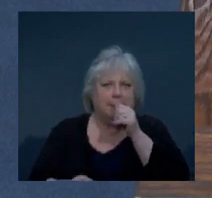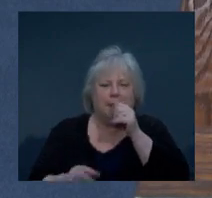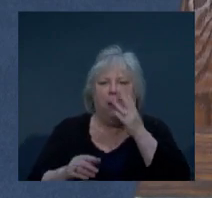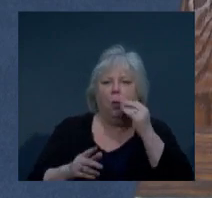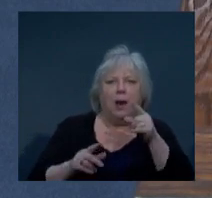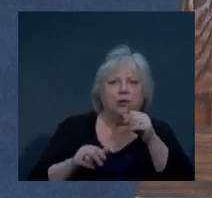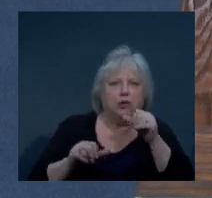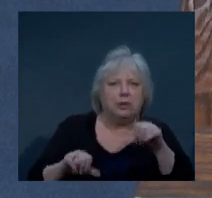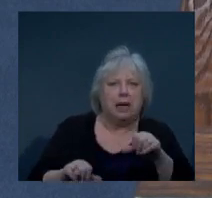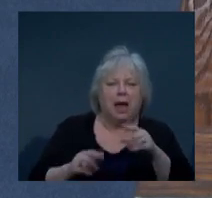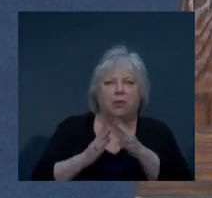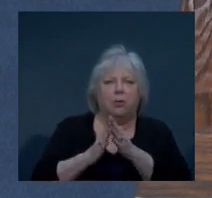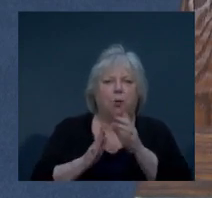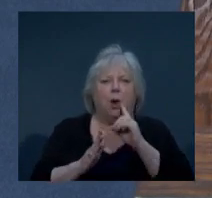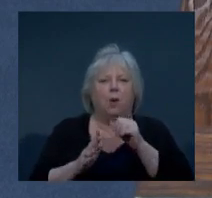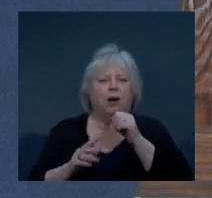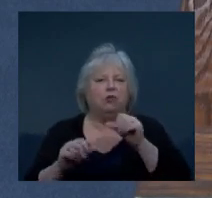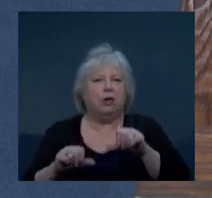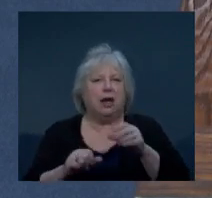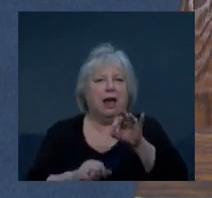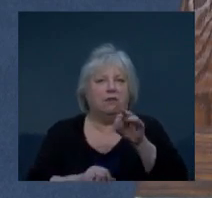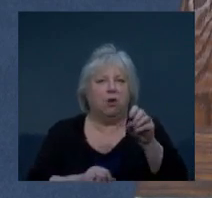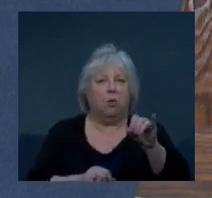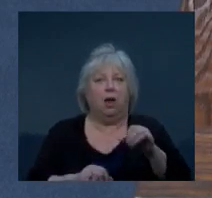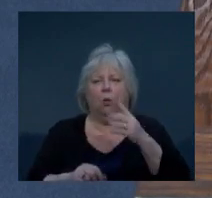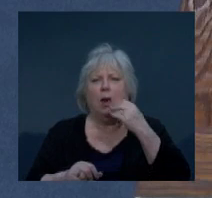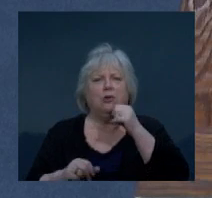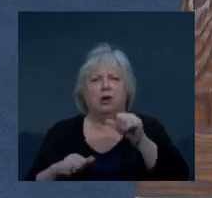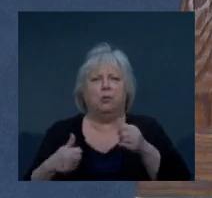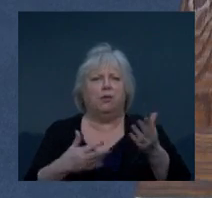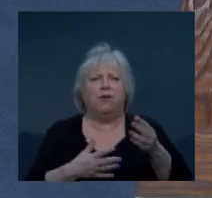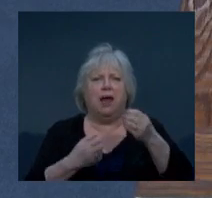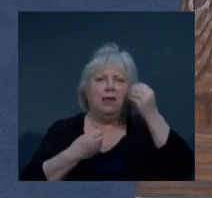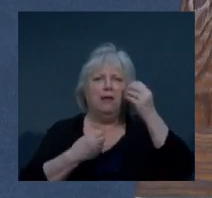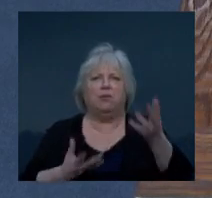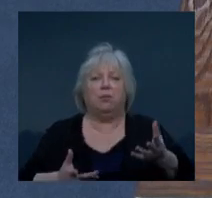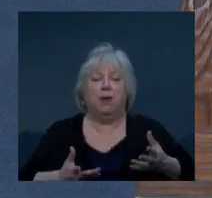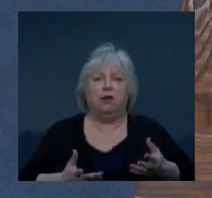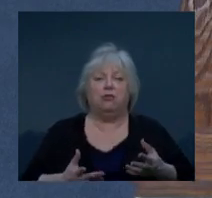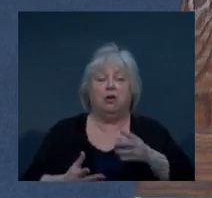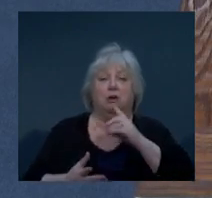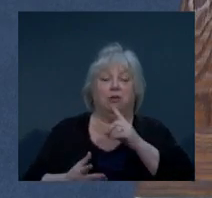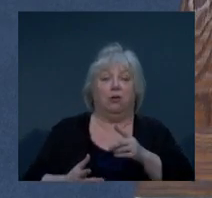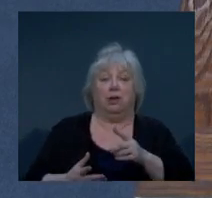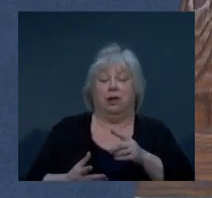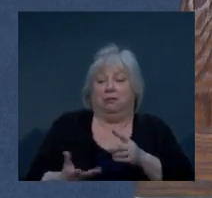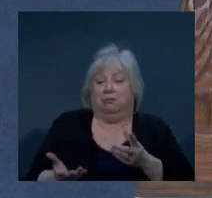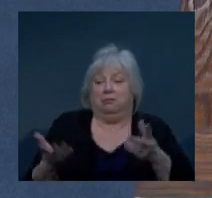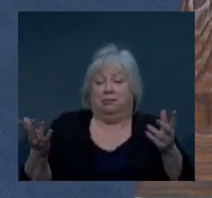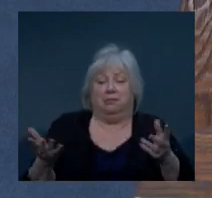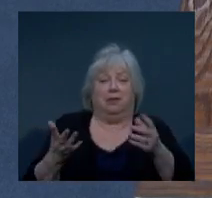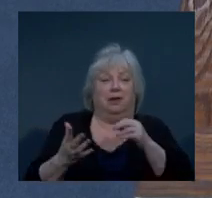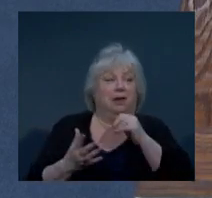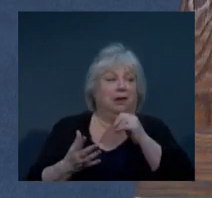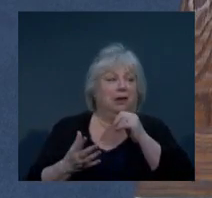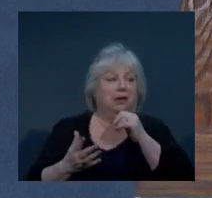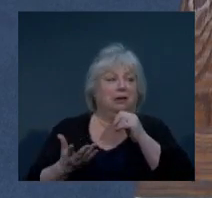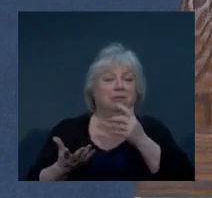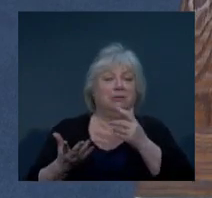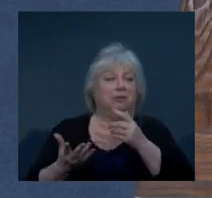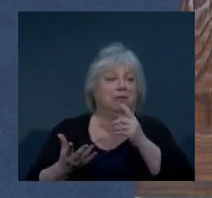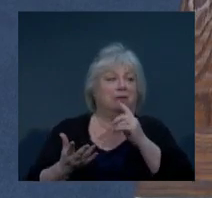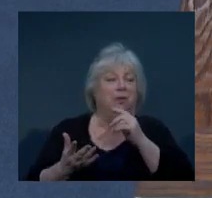you deny these requests? Why did you not provide this information? Because it certainly wasn't available